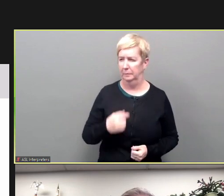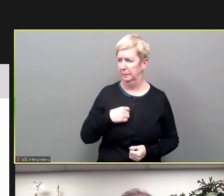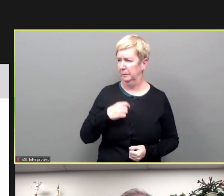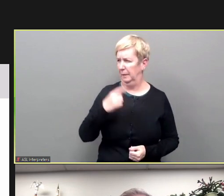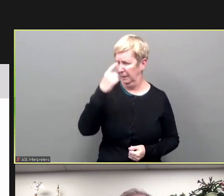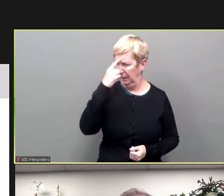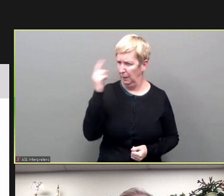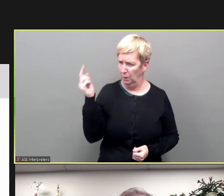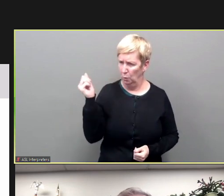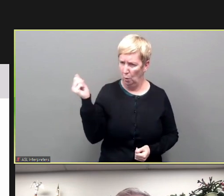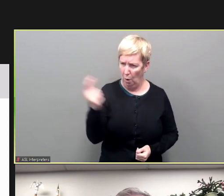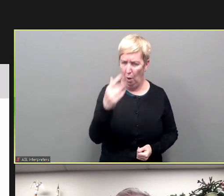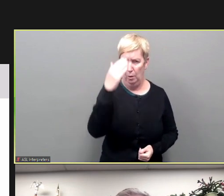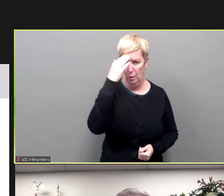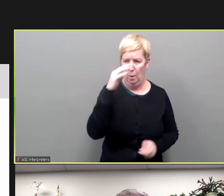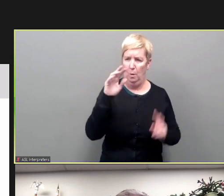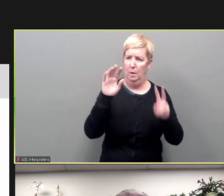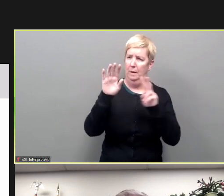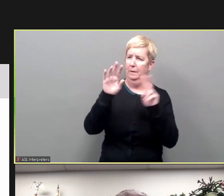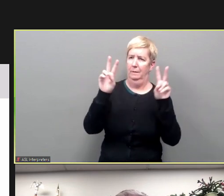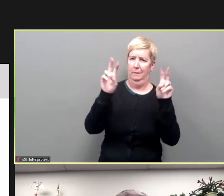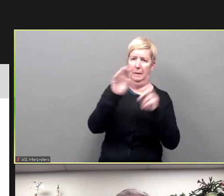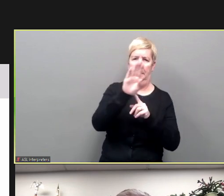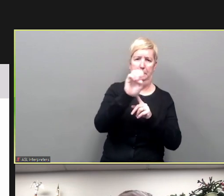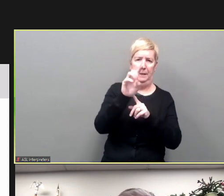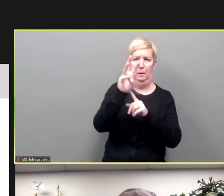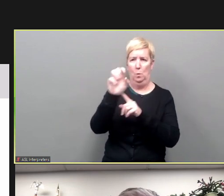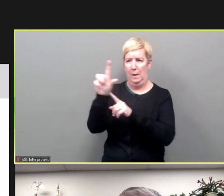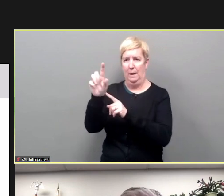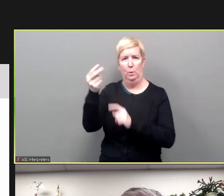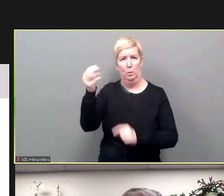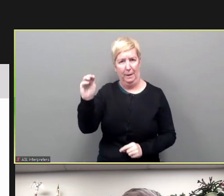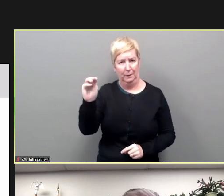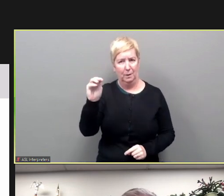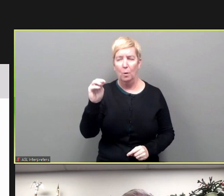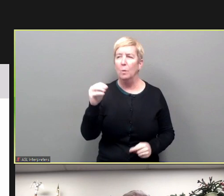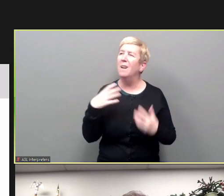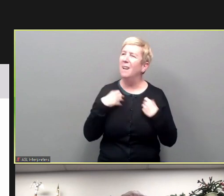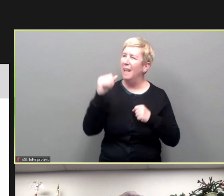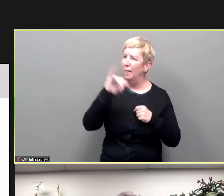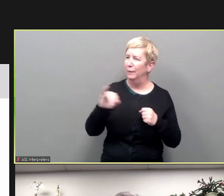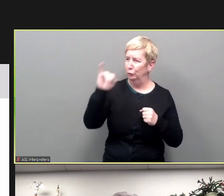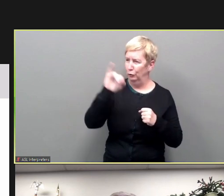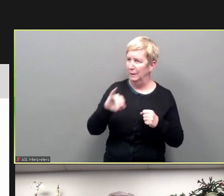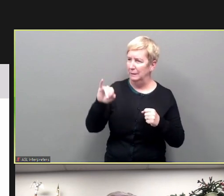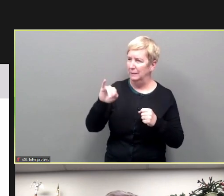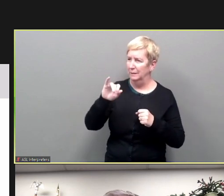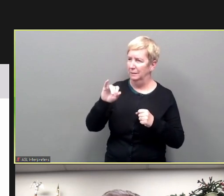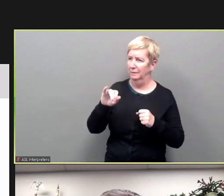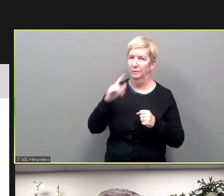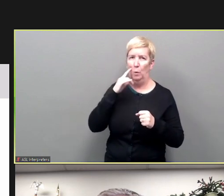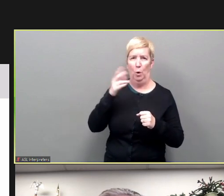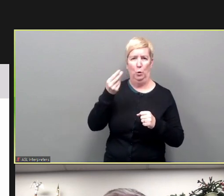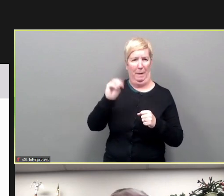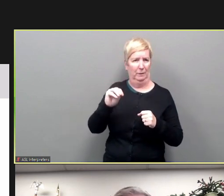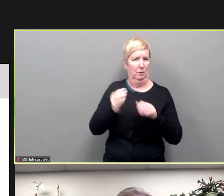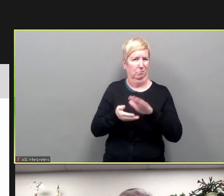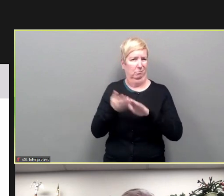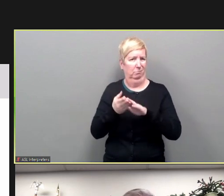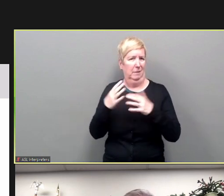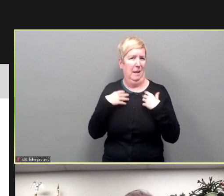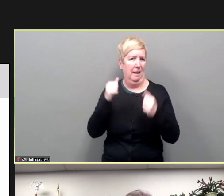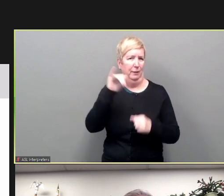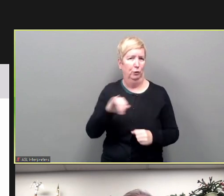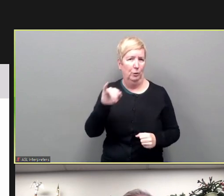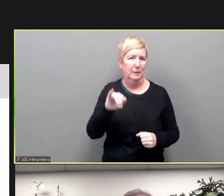know that Be Well New Mexico is the health insurance exchange in the state. About 40,000 New Mexicans are currently